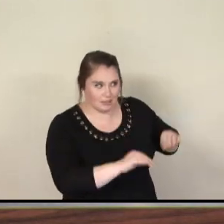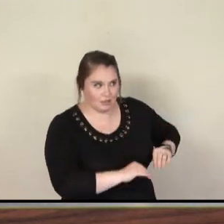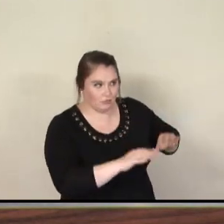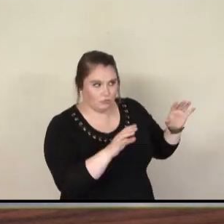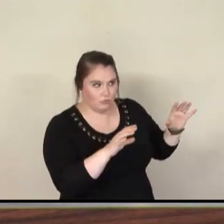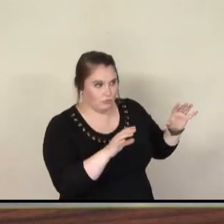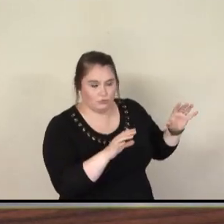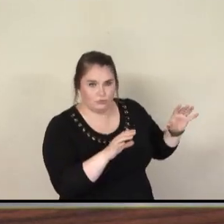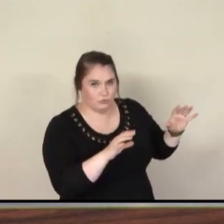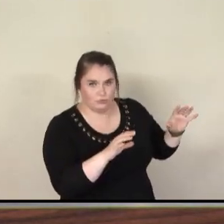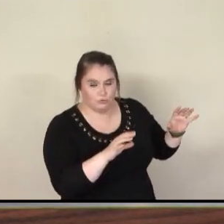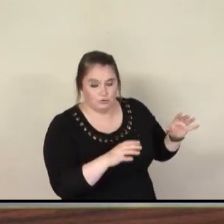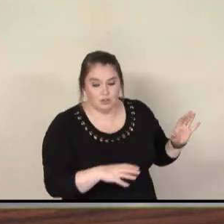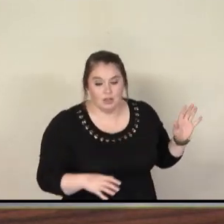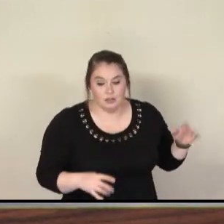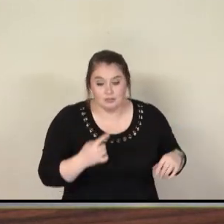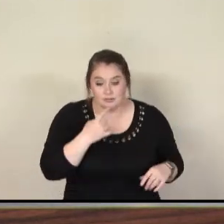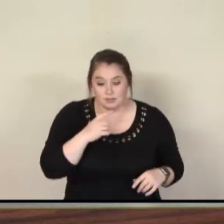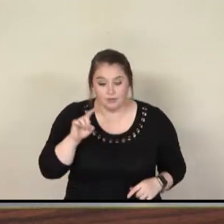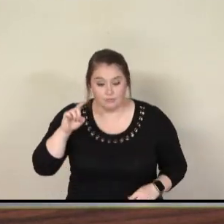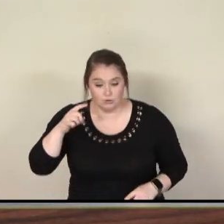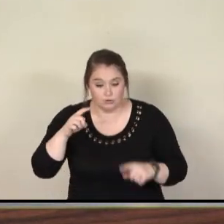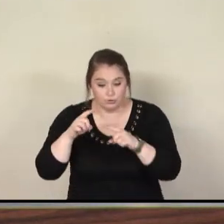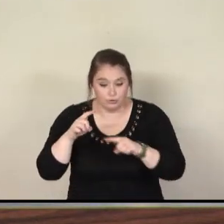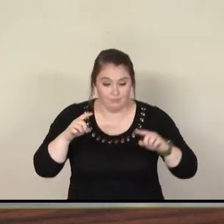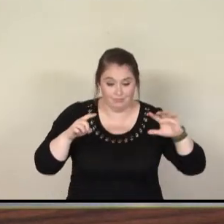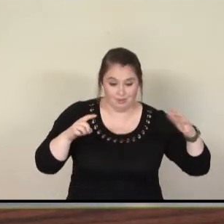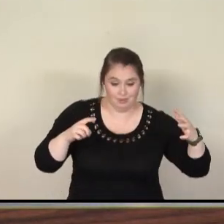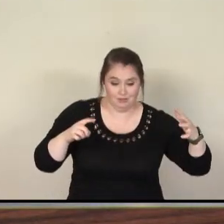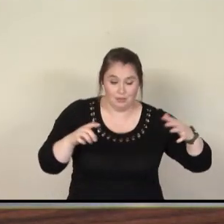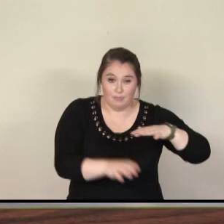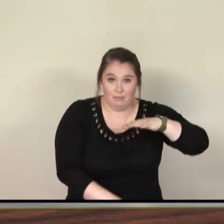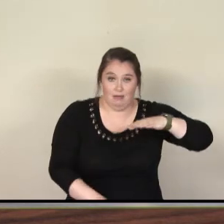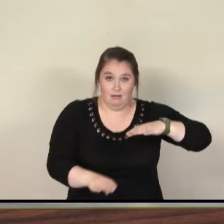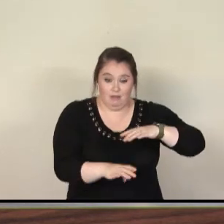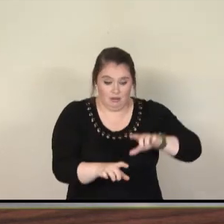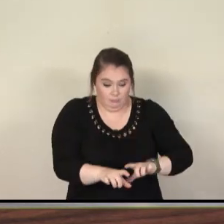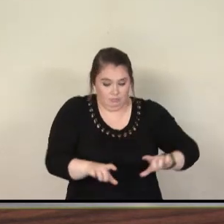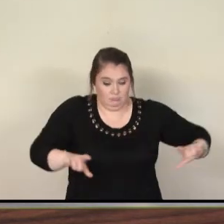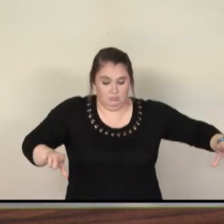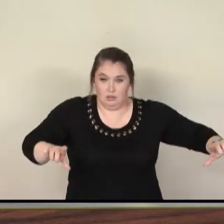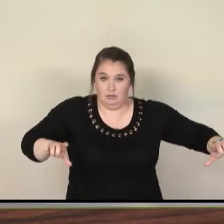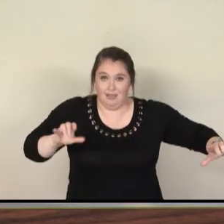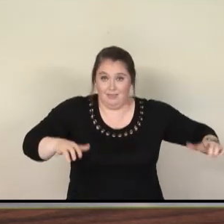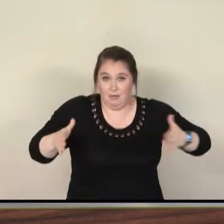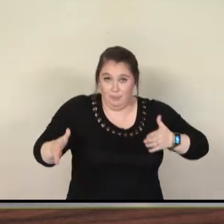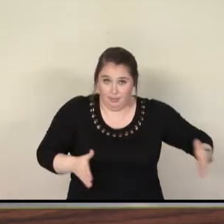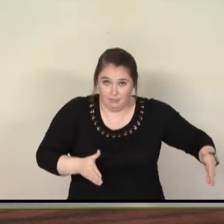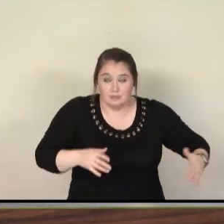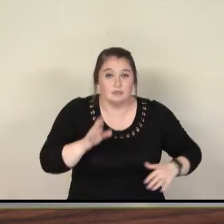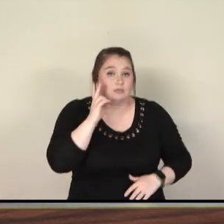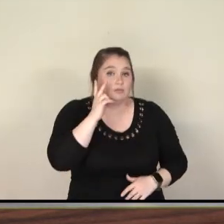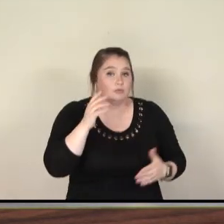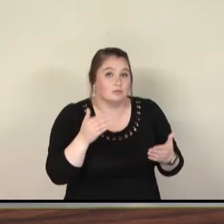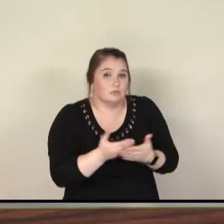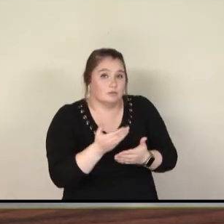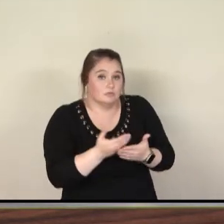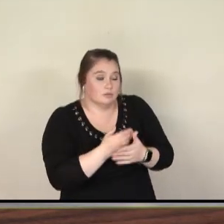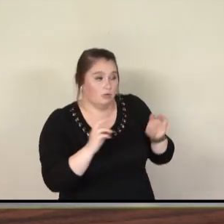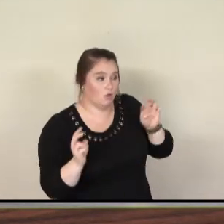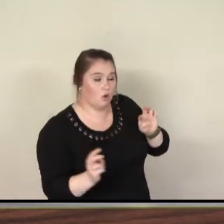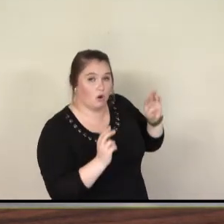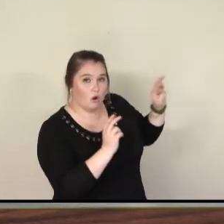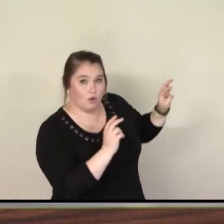So I'll say 1st through 5th are going to be on the bottom 2/3 of that plan. So if you see in the new edition, we've